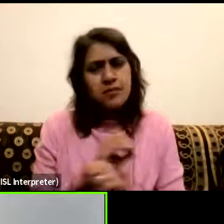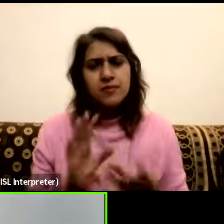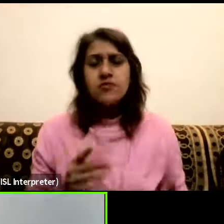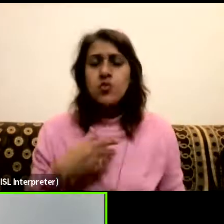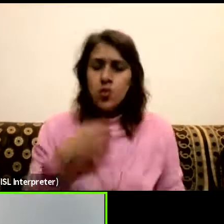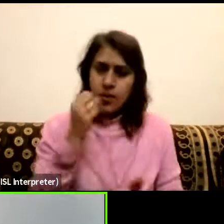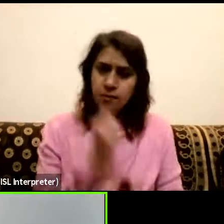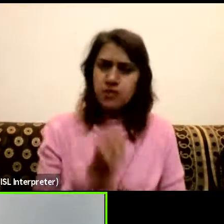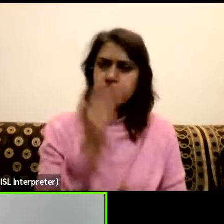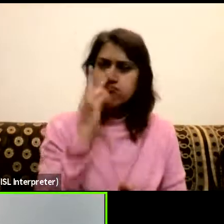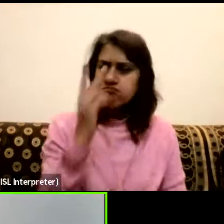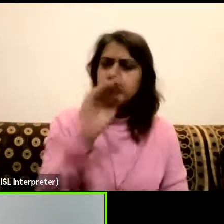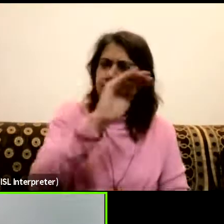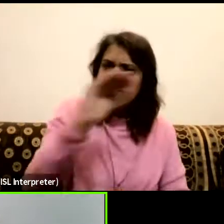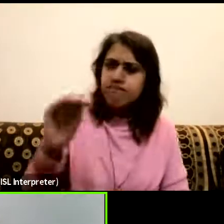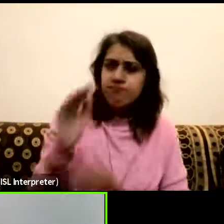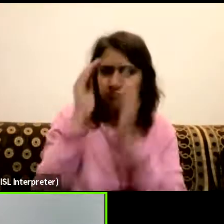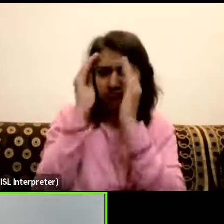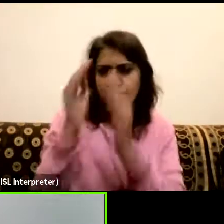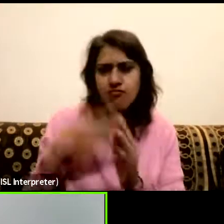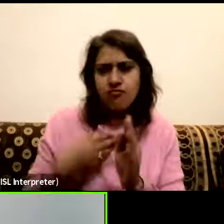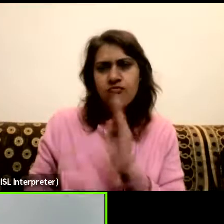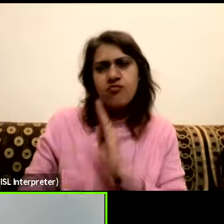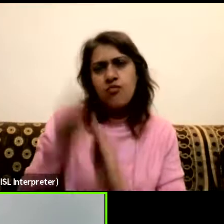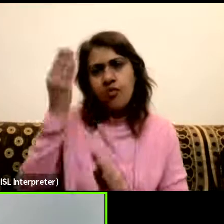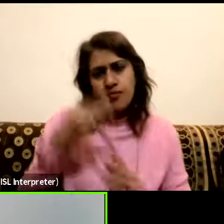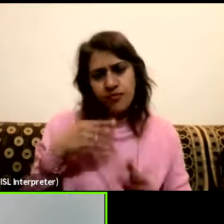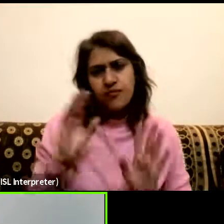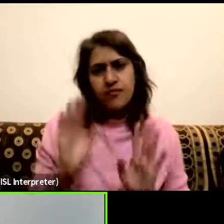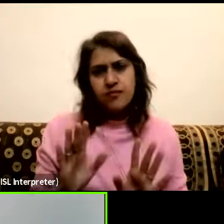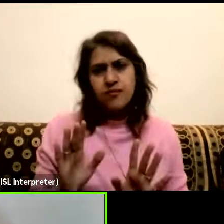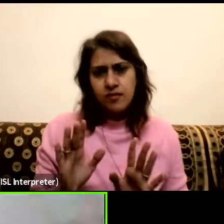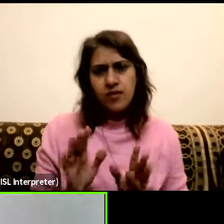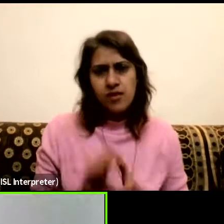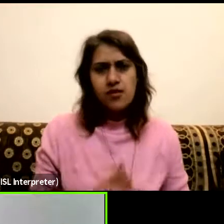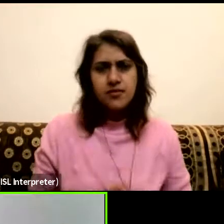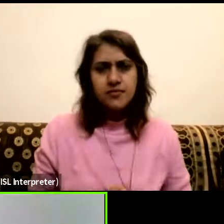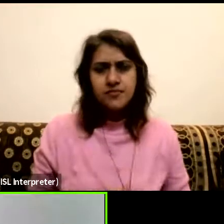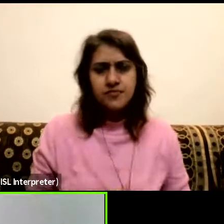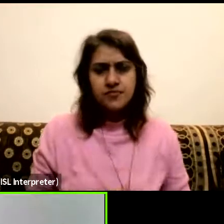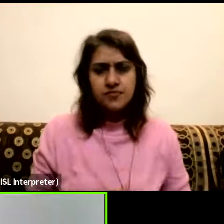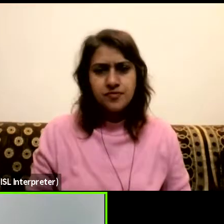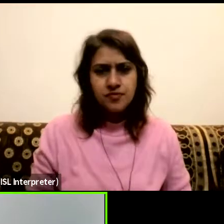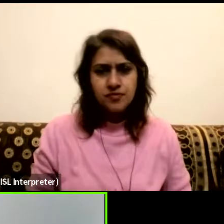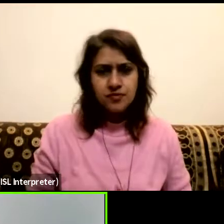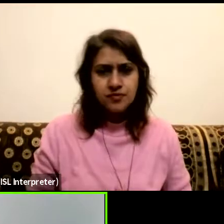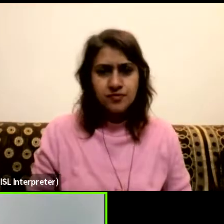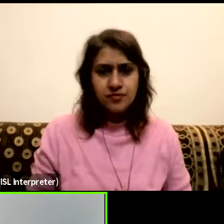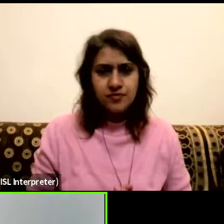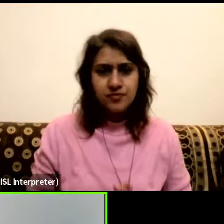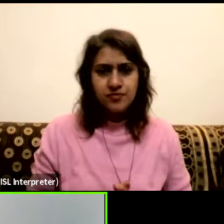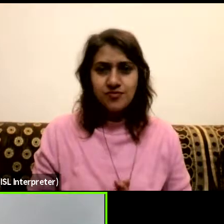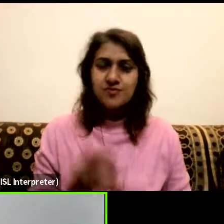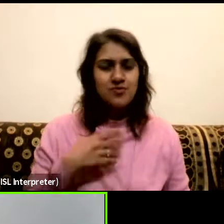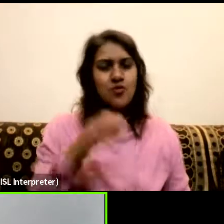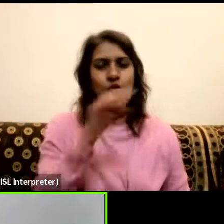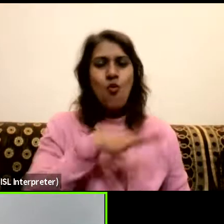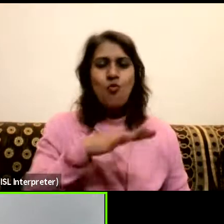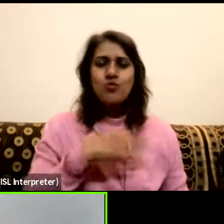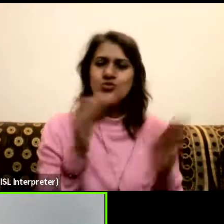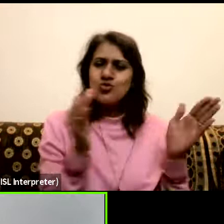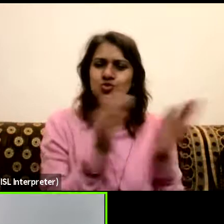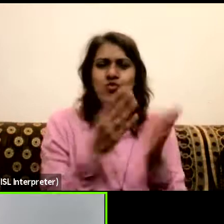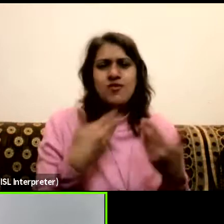found during the lockdown and even today, if we move out from our small organizations and our